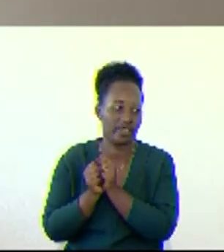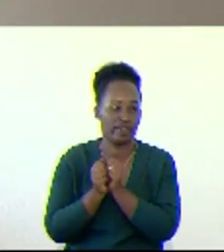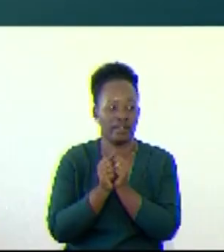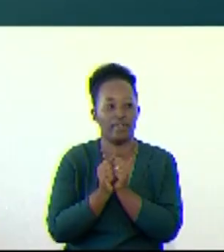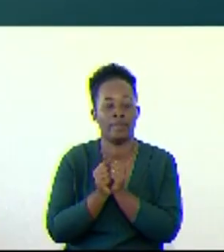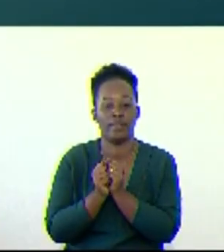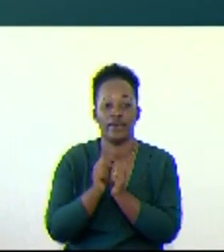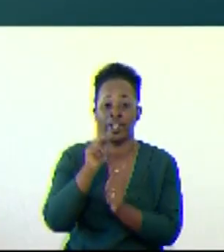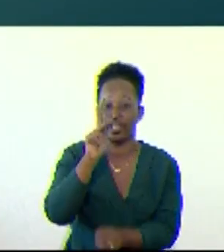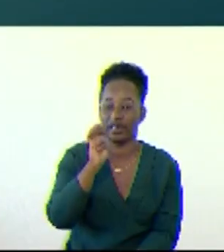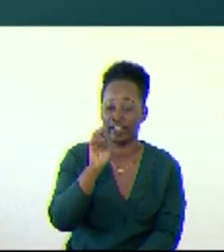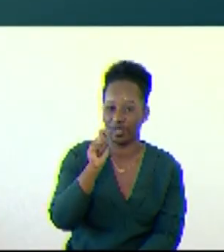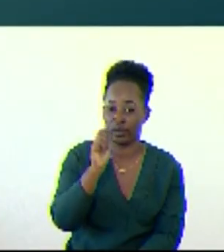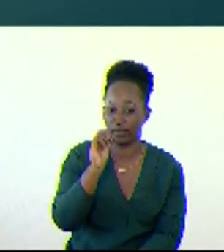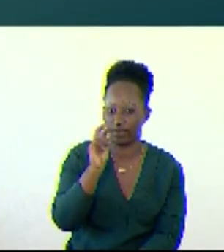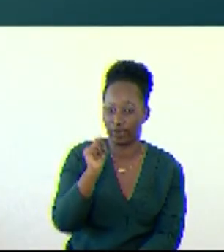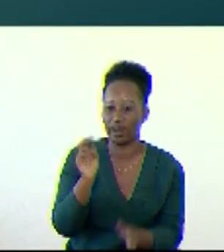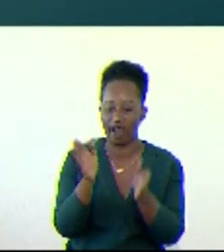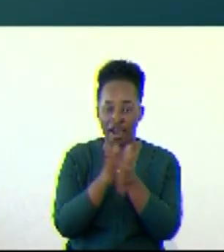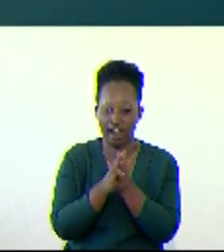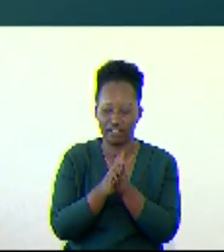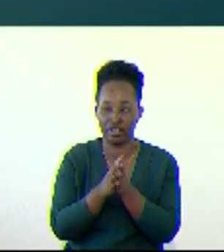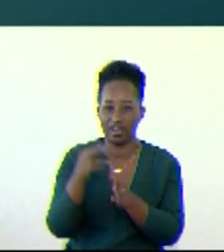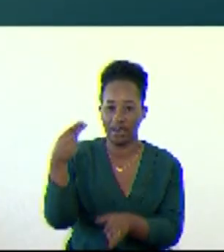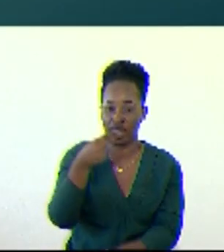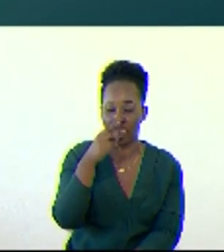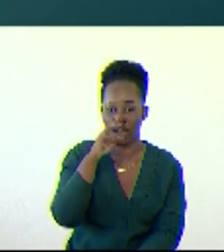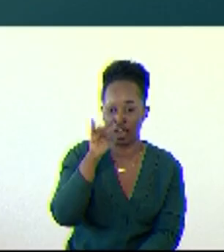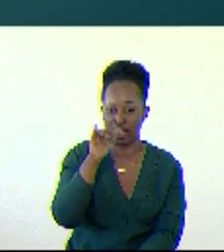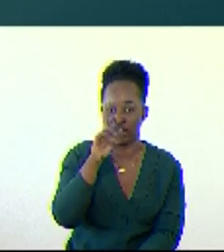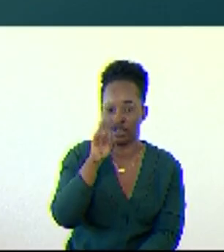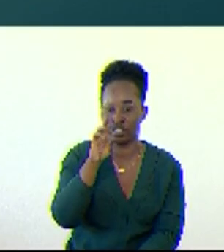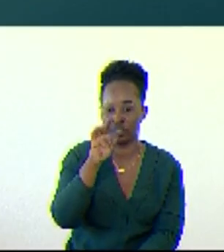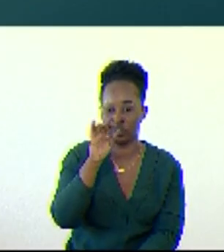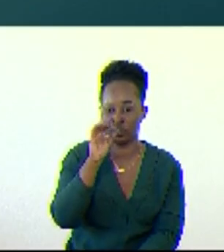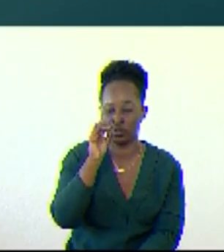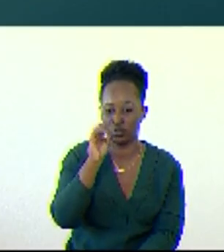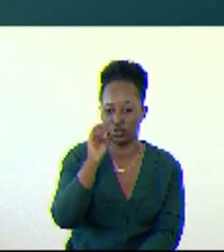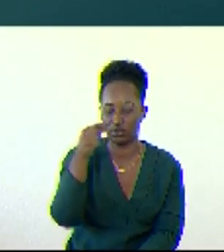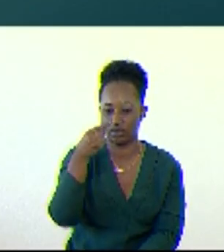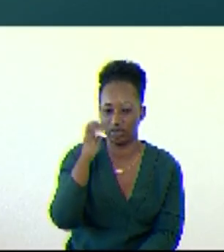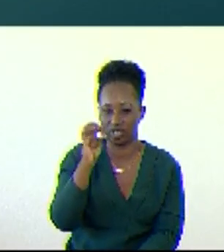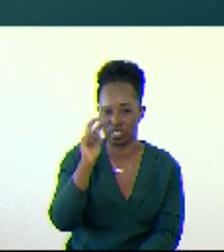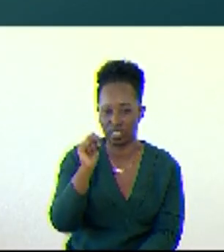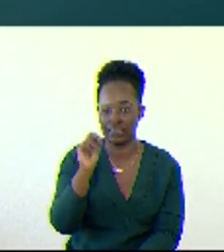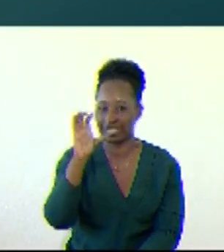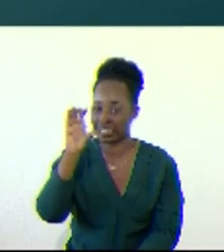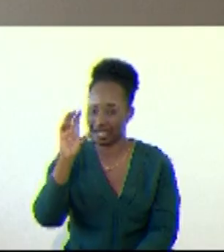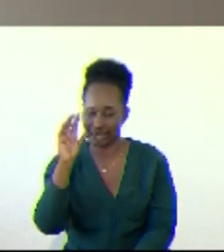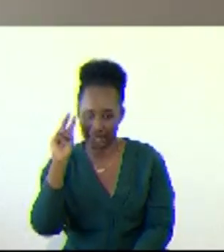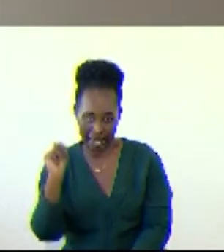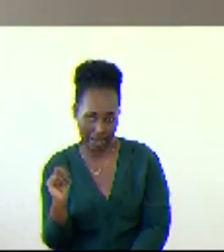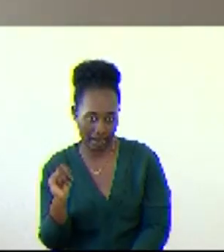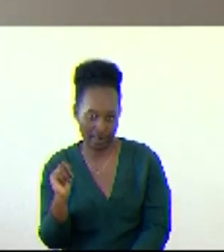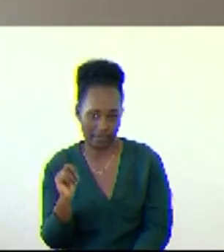a ketone and hydrogen cyanide. I want to ask you to also identify the conditions we use